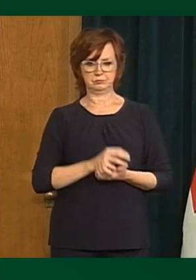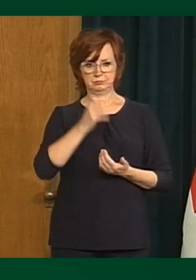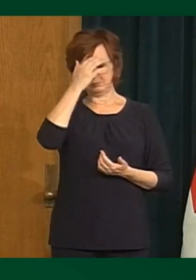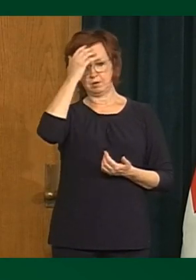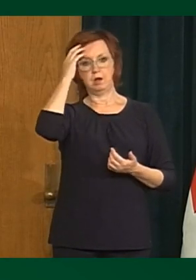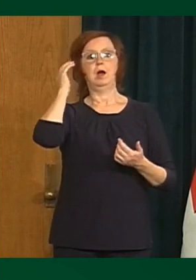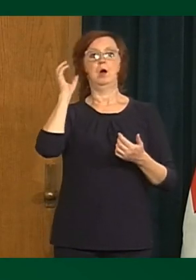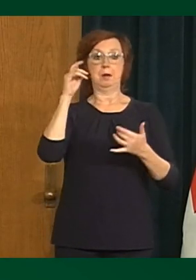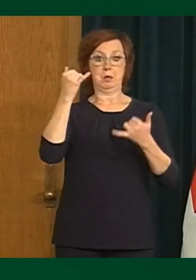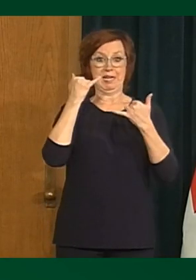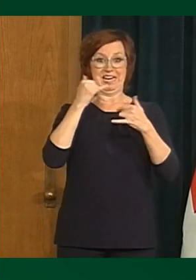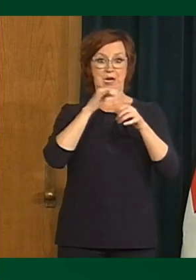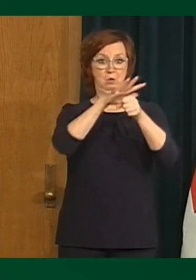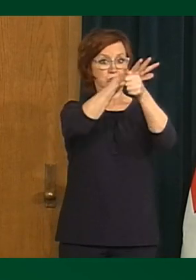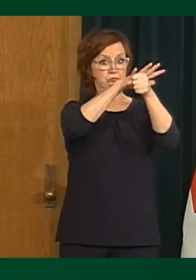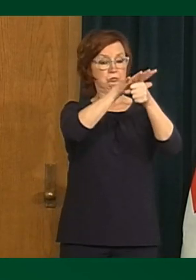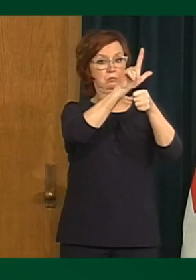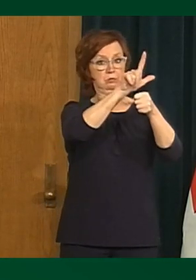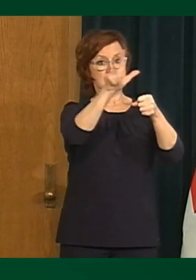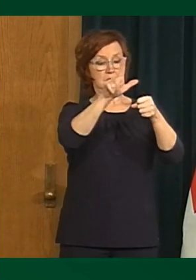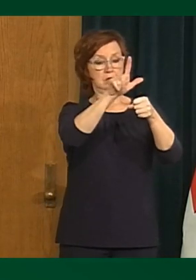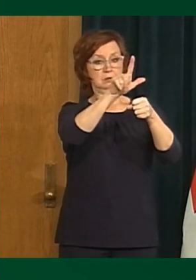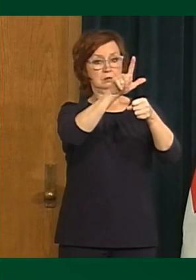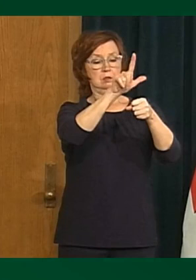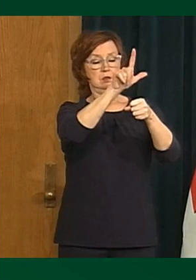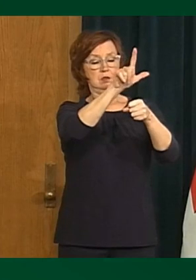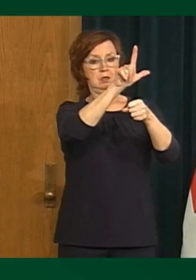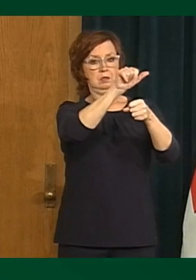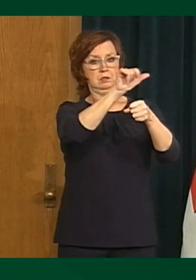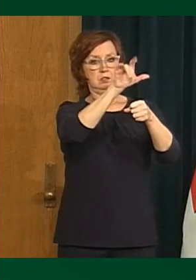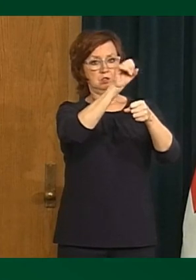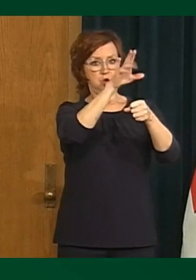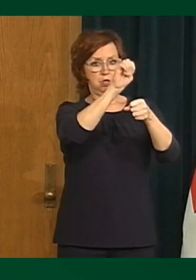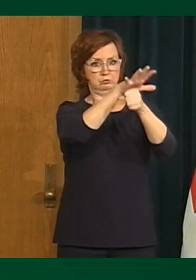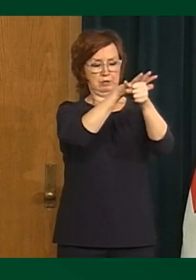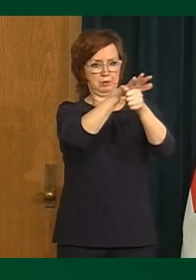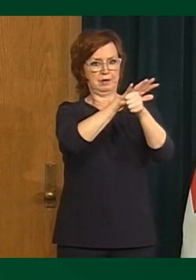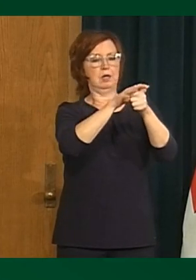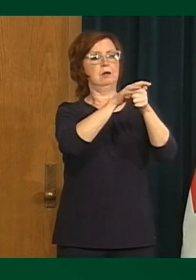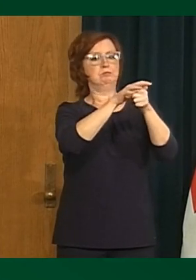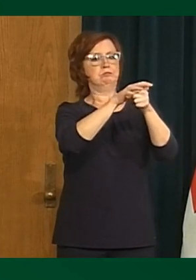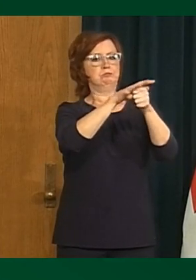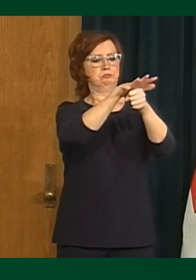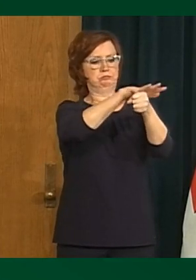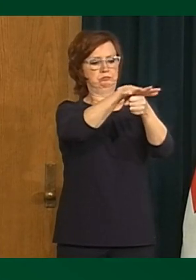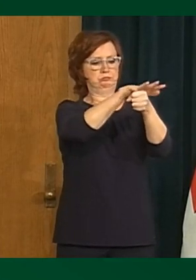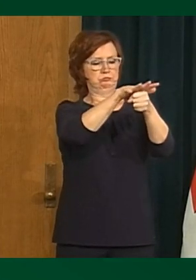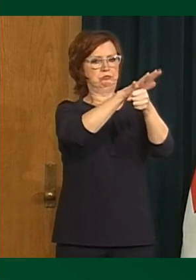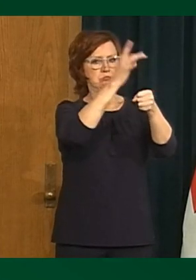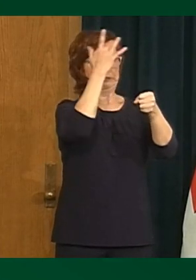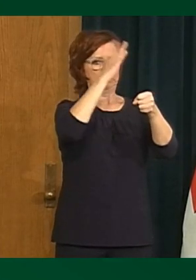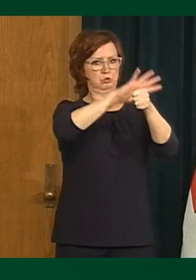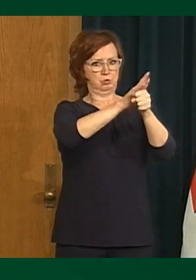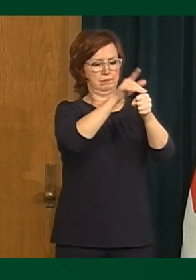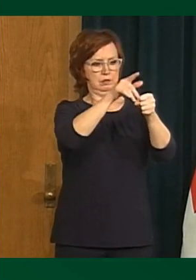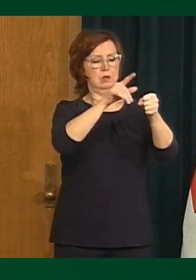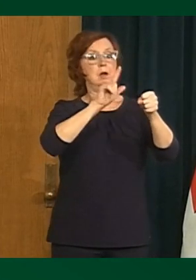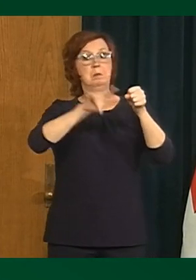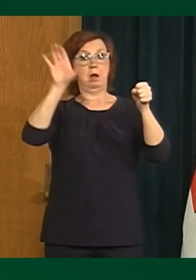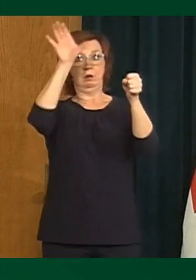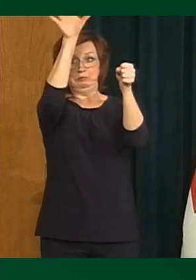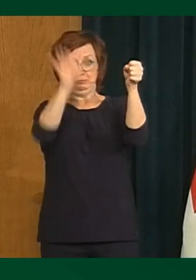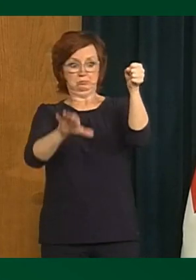with phase two. Like, what is the bar for you? Is it no new cases, 20 new cases, only cases in certain areas